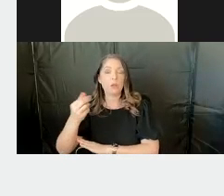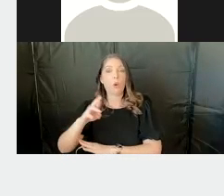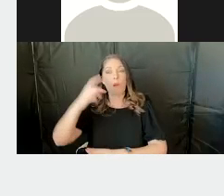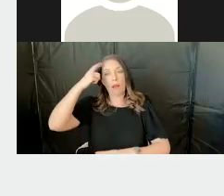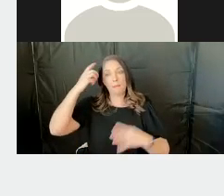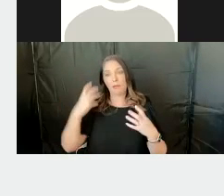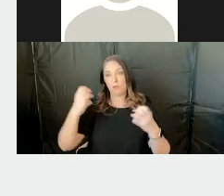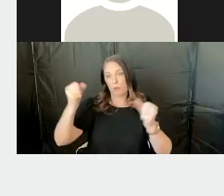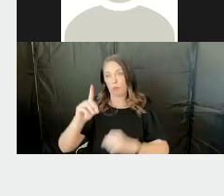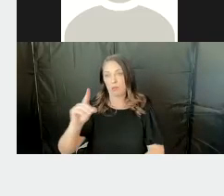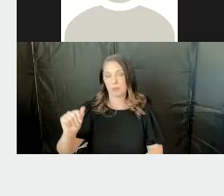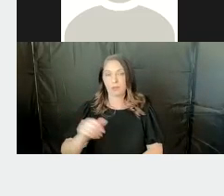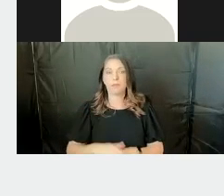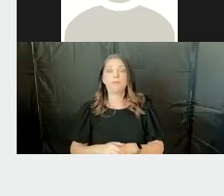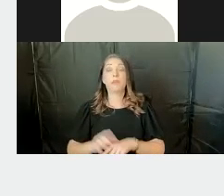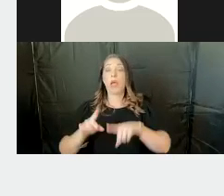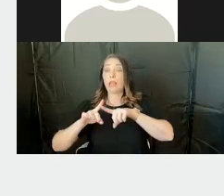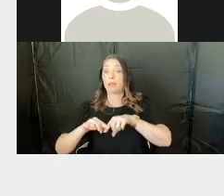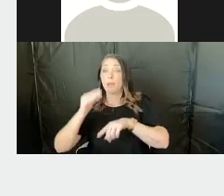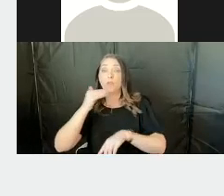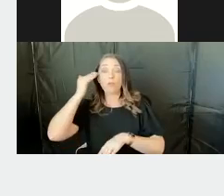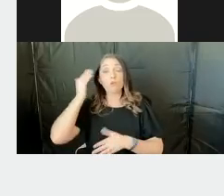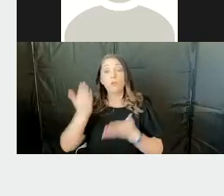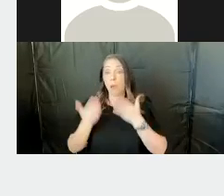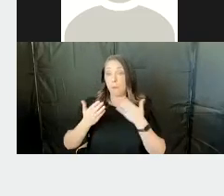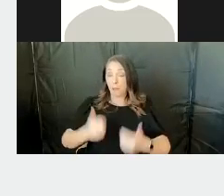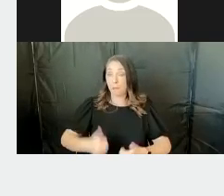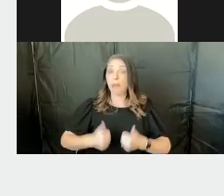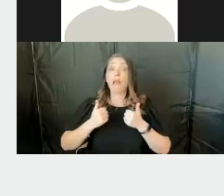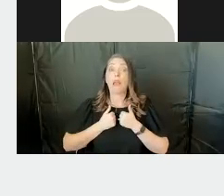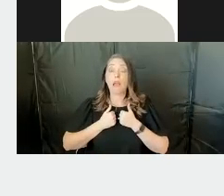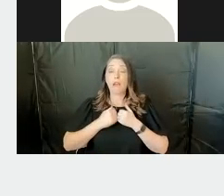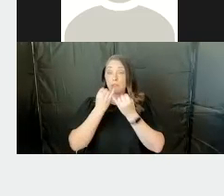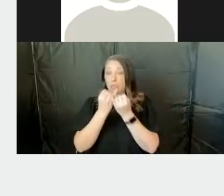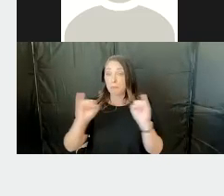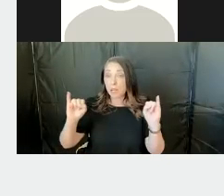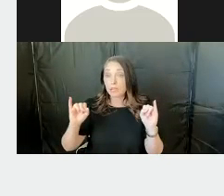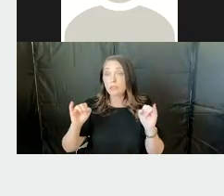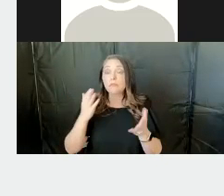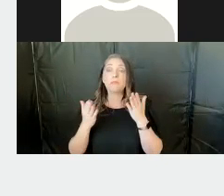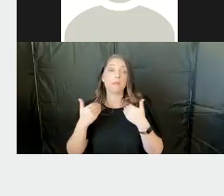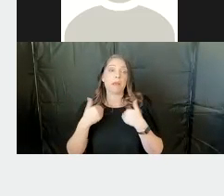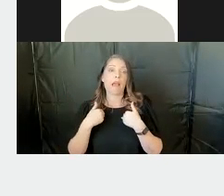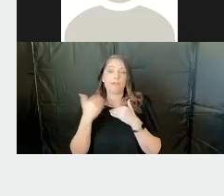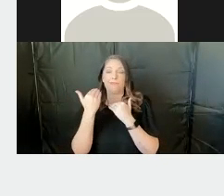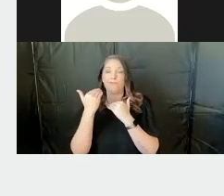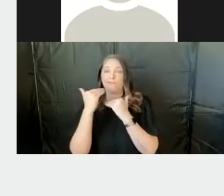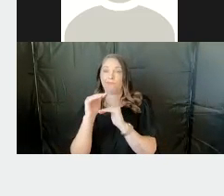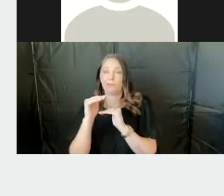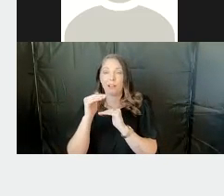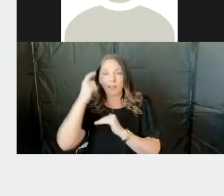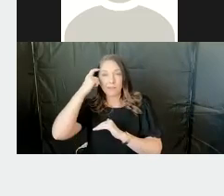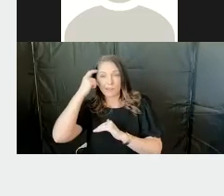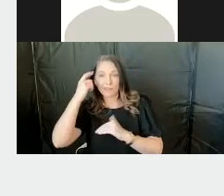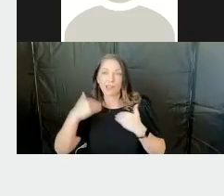Dependent adults may live independently and have physical or mental limitations that restrict their ability to carry